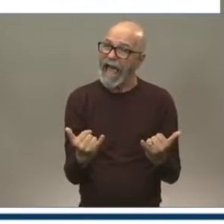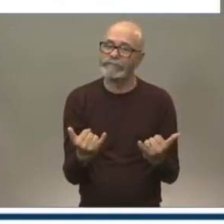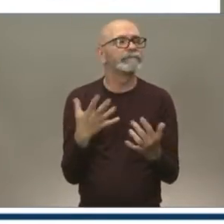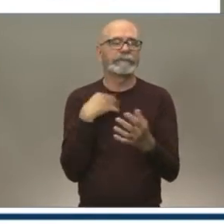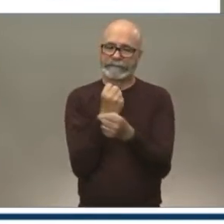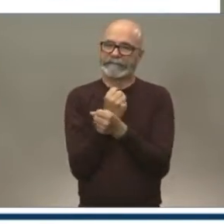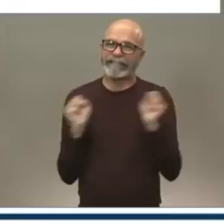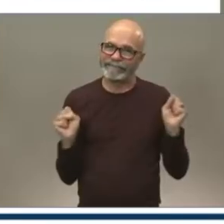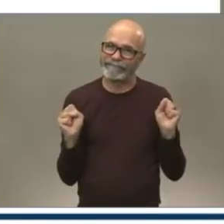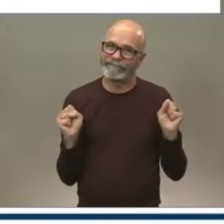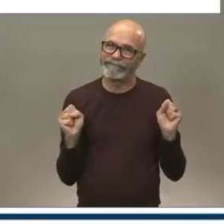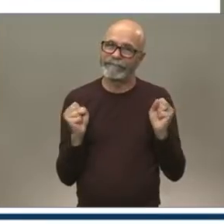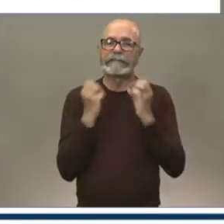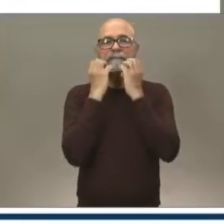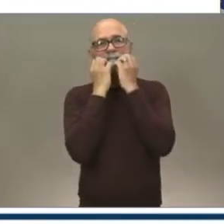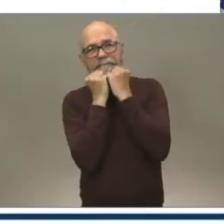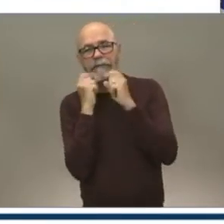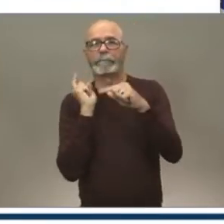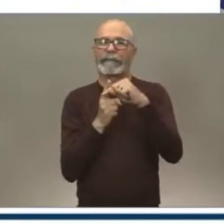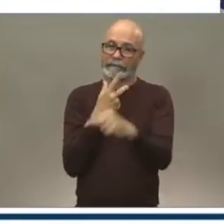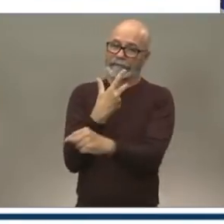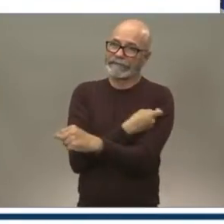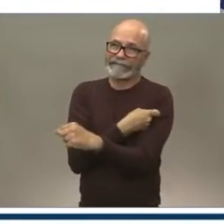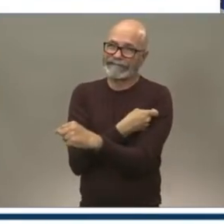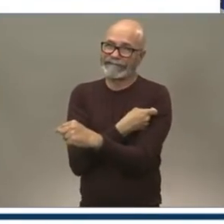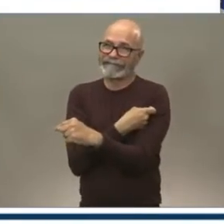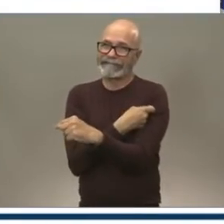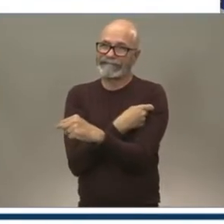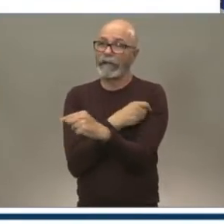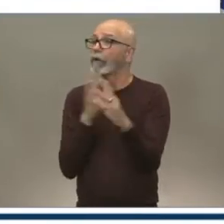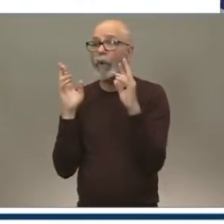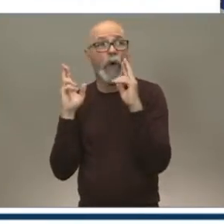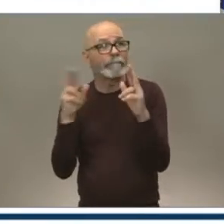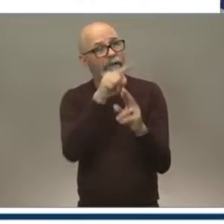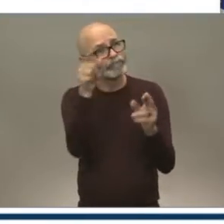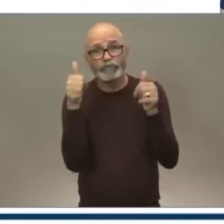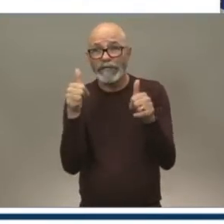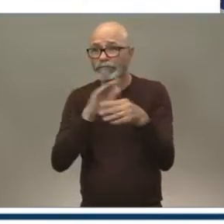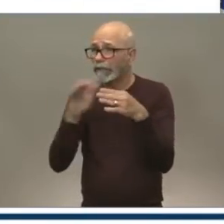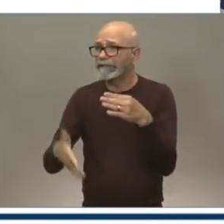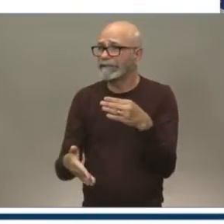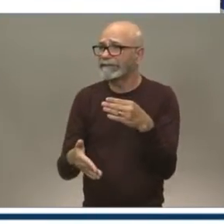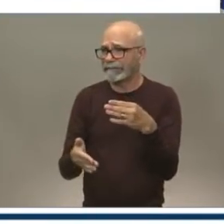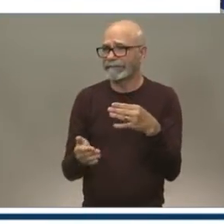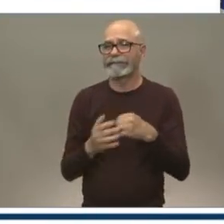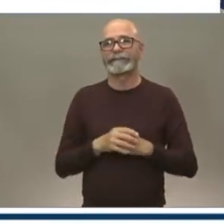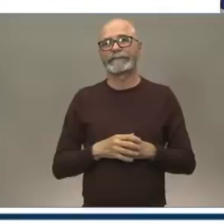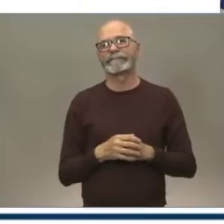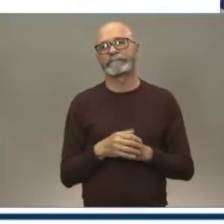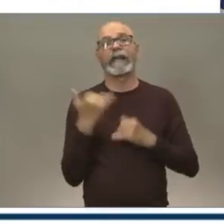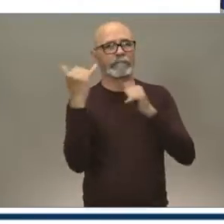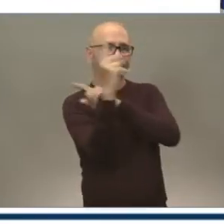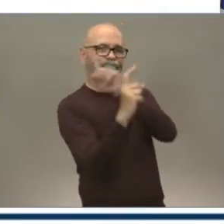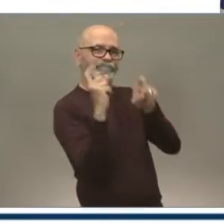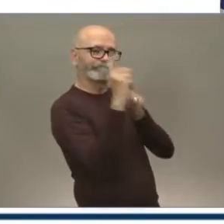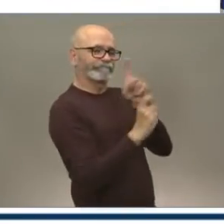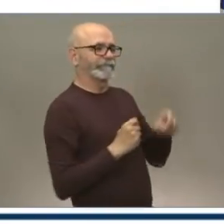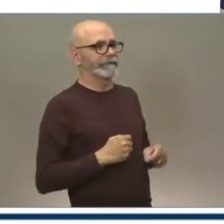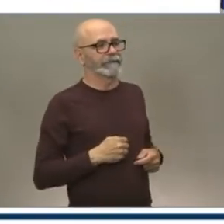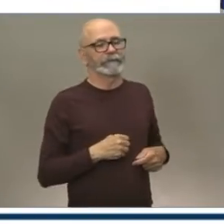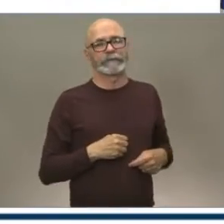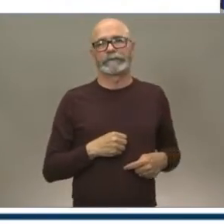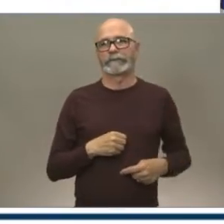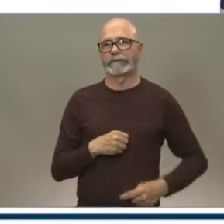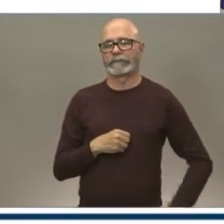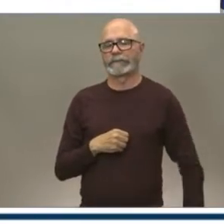weekend. Tina. Thanks, Dr. Strang. Just a reminder, we'll take one question, one follow-up from reporters both in the room and on the phone in the allotted time that we have for today's